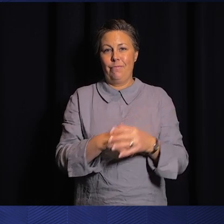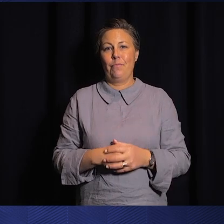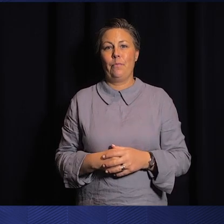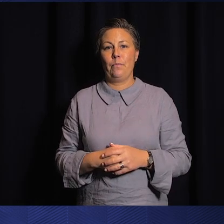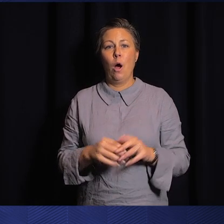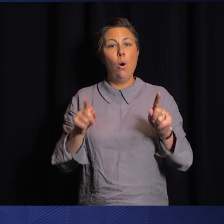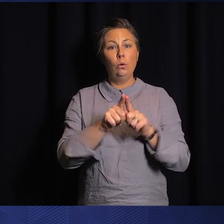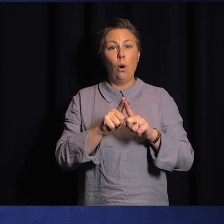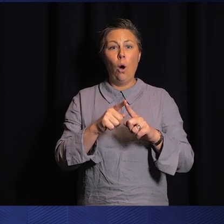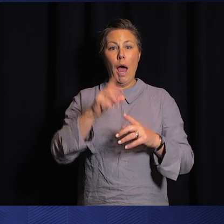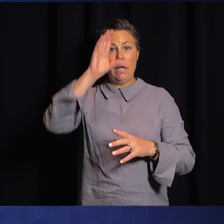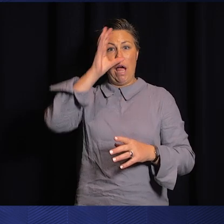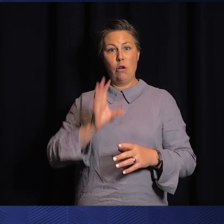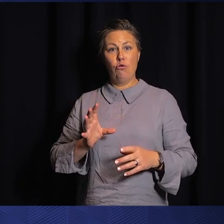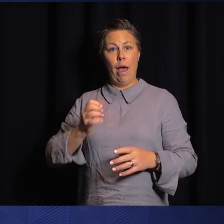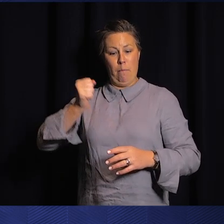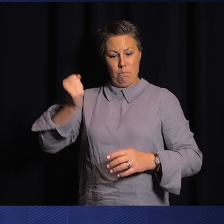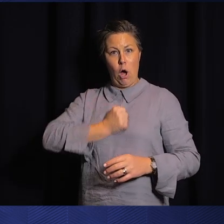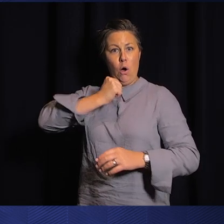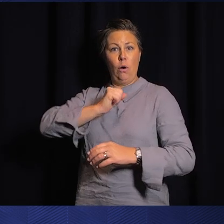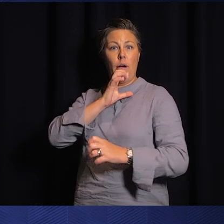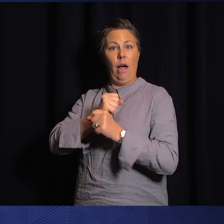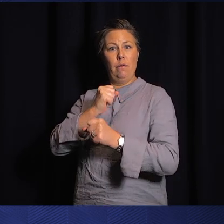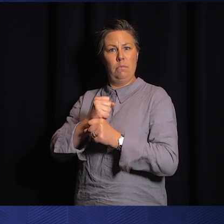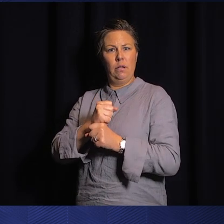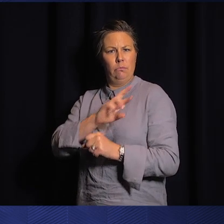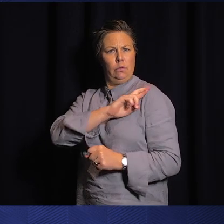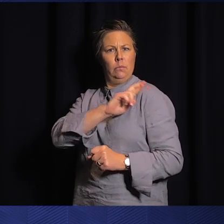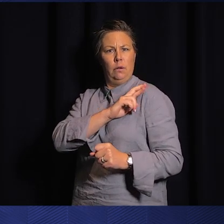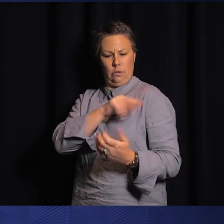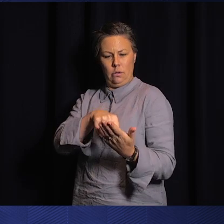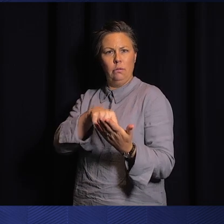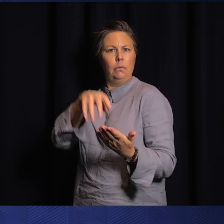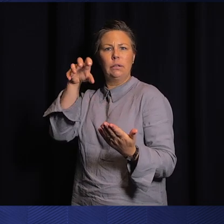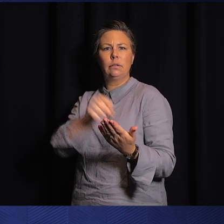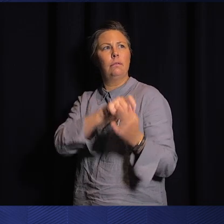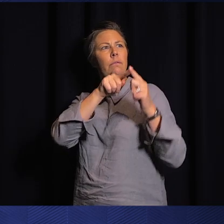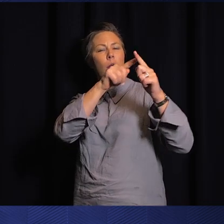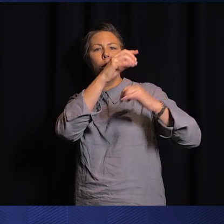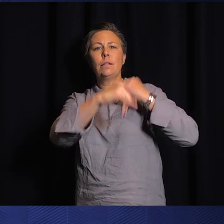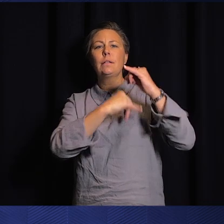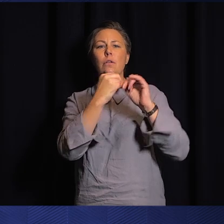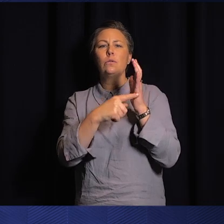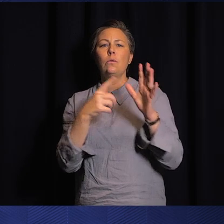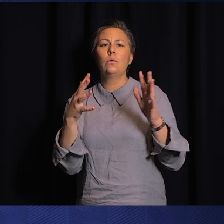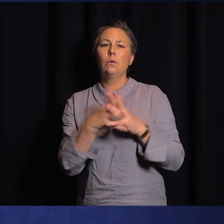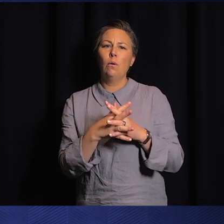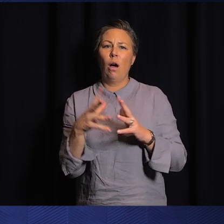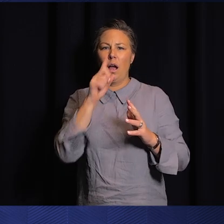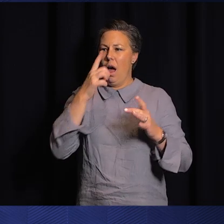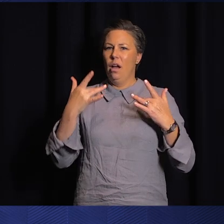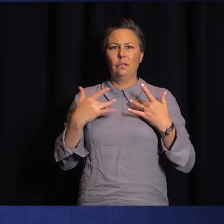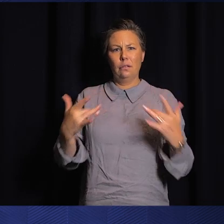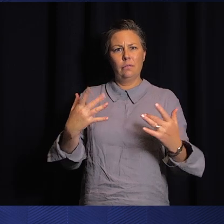of a state. Not to do so will mean that the state is forgoing its duty as a state to the people in